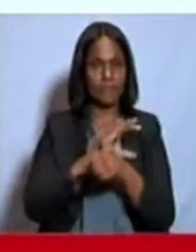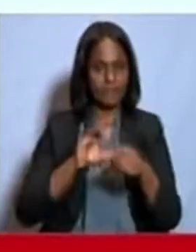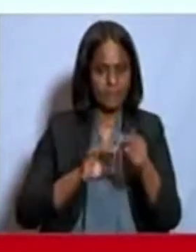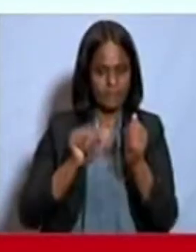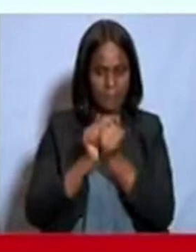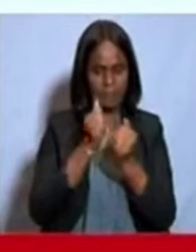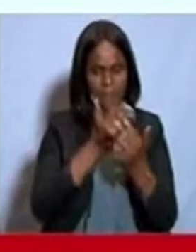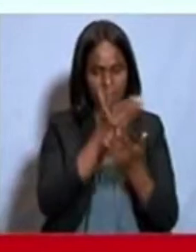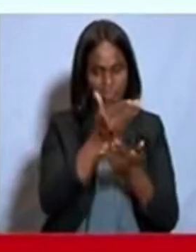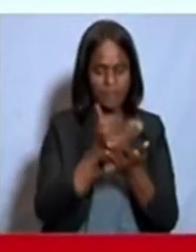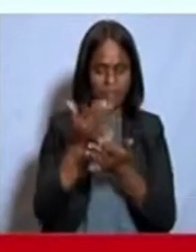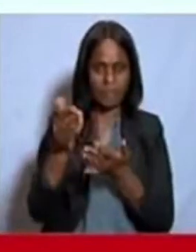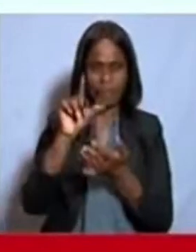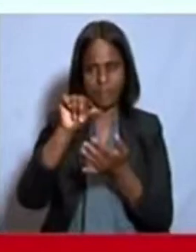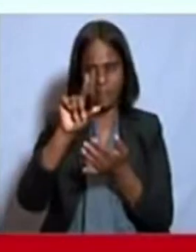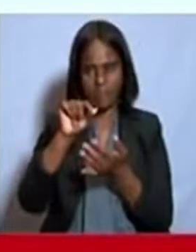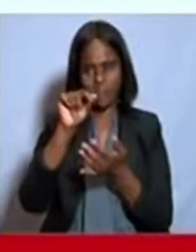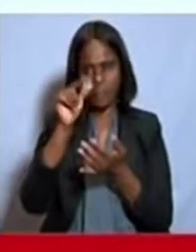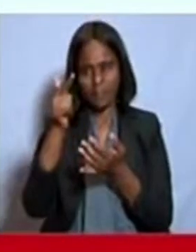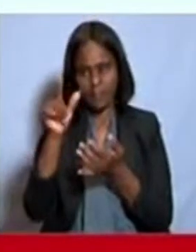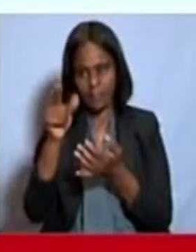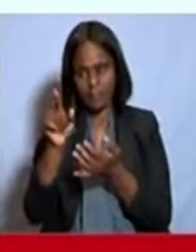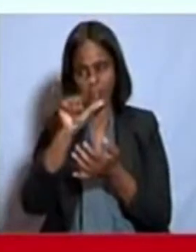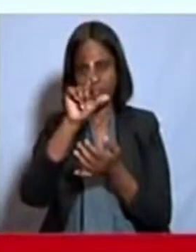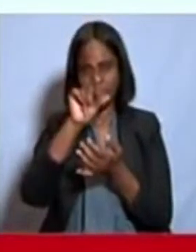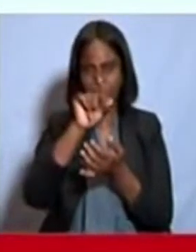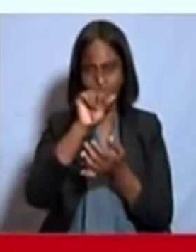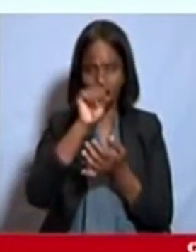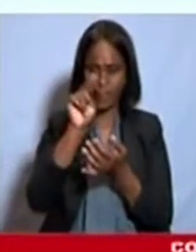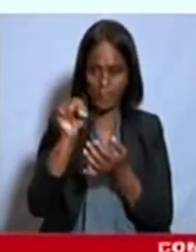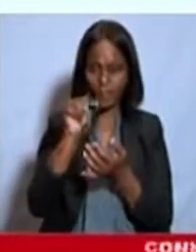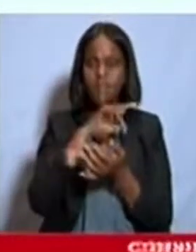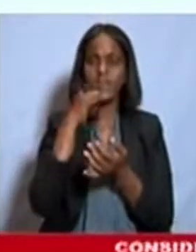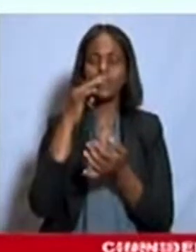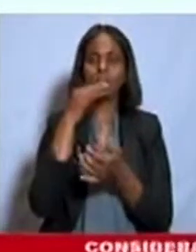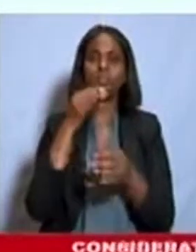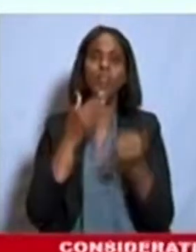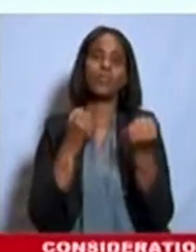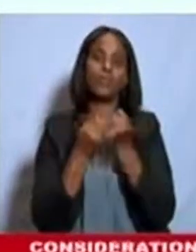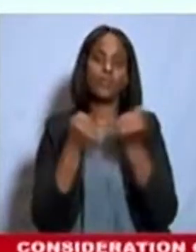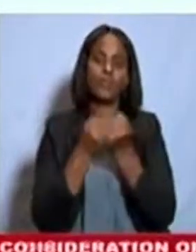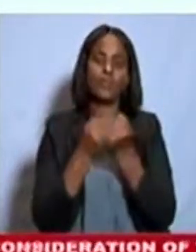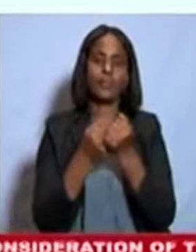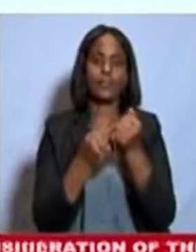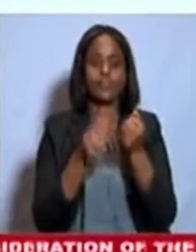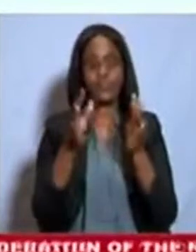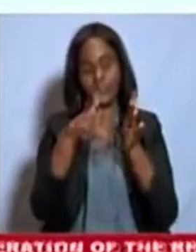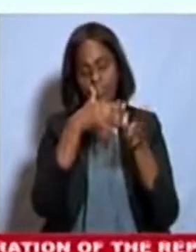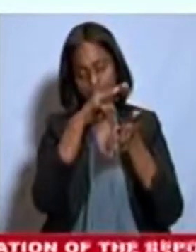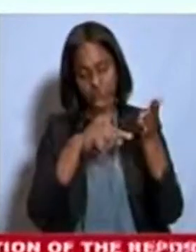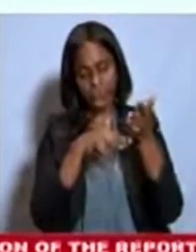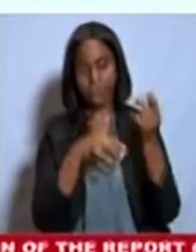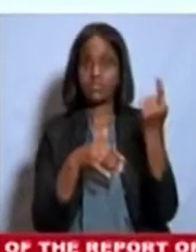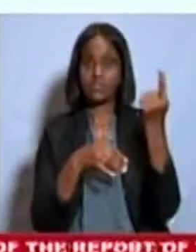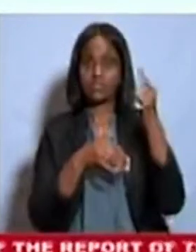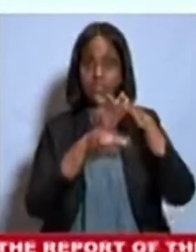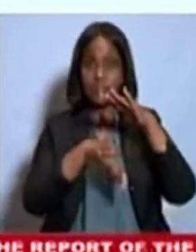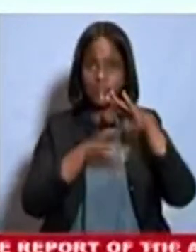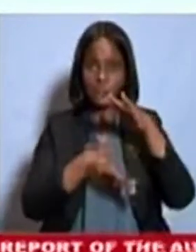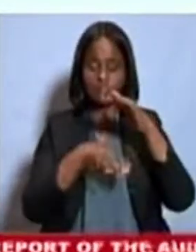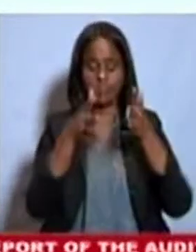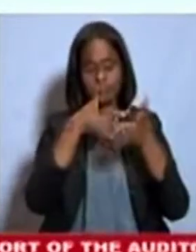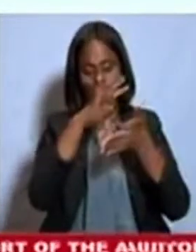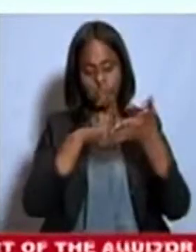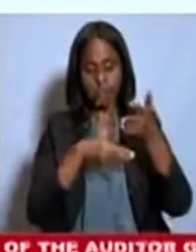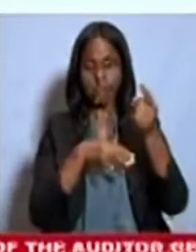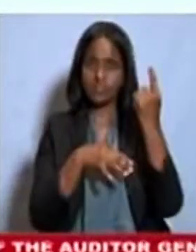of 2021-22 farming season inputs. See Table 1 below. Table 1 is the